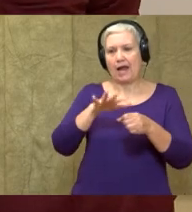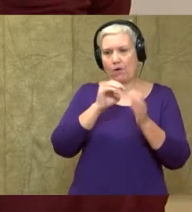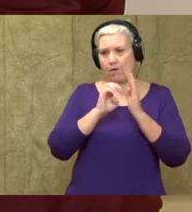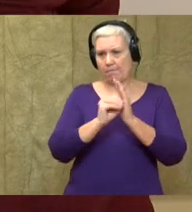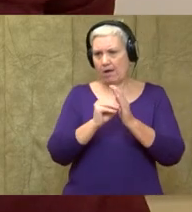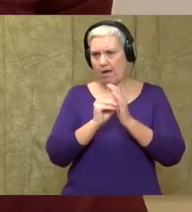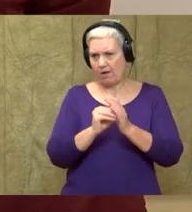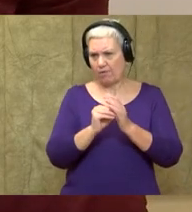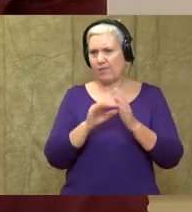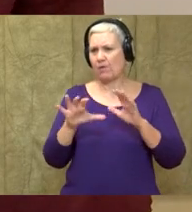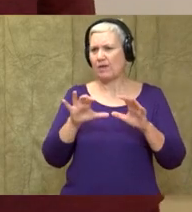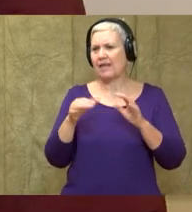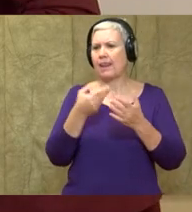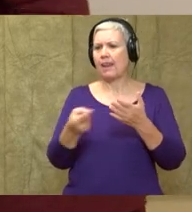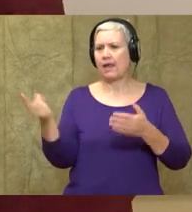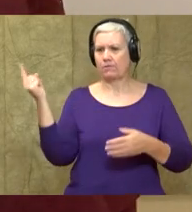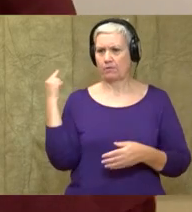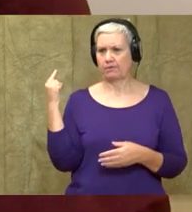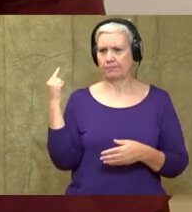week.